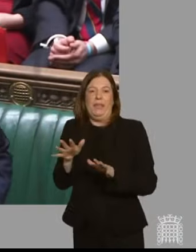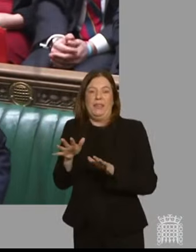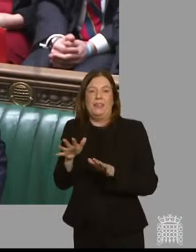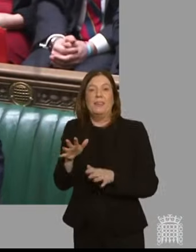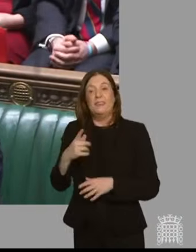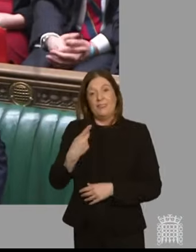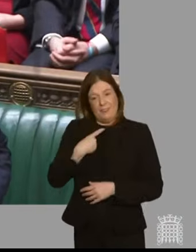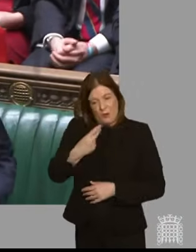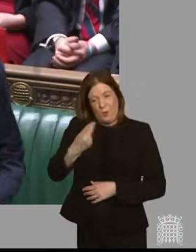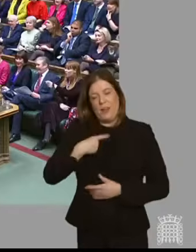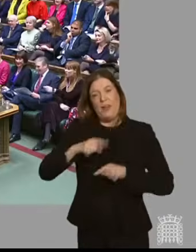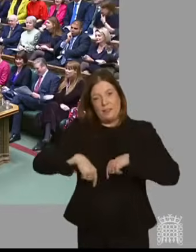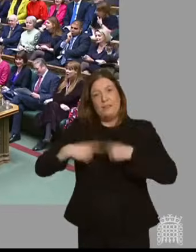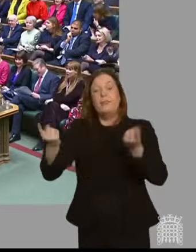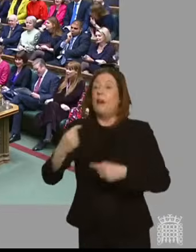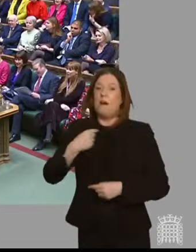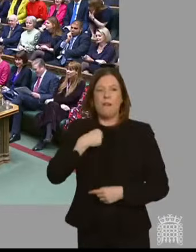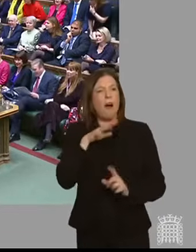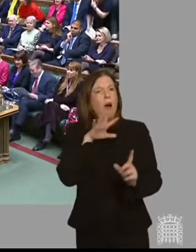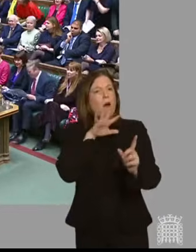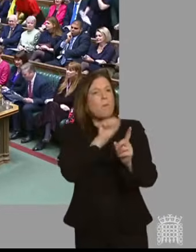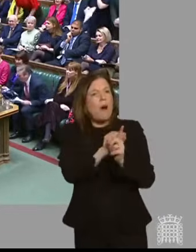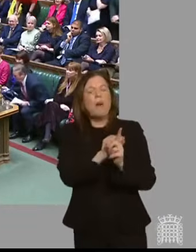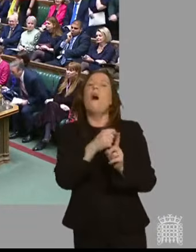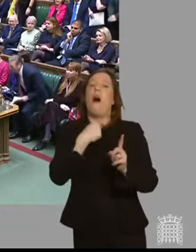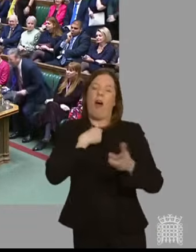He hasn't got any.